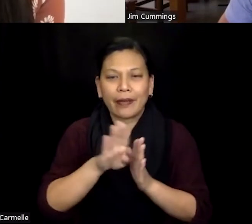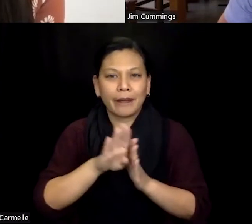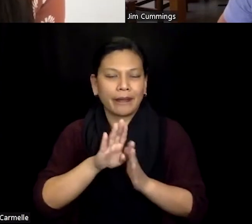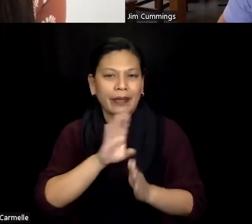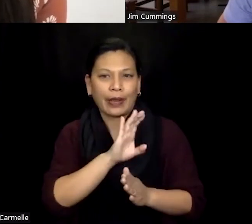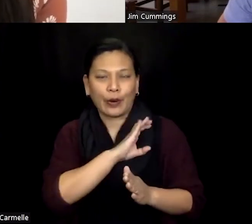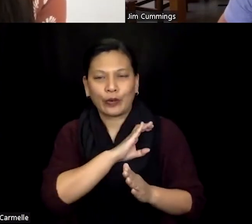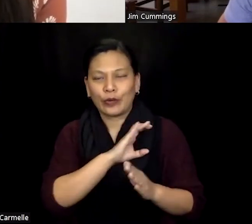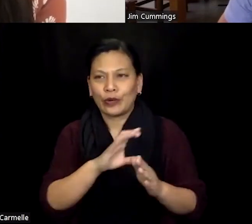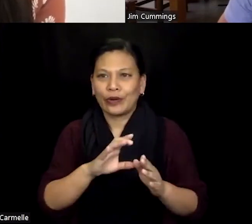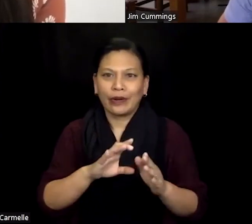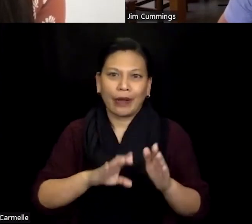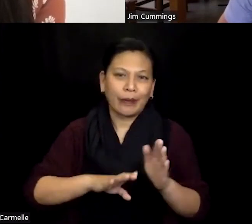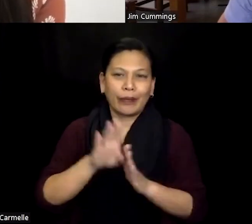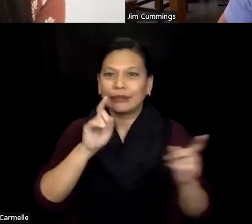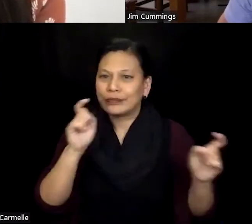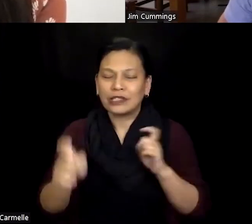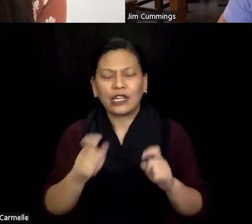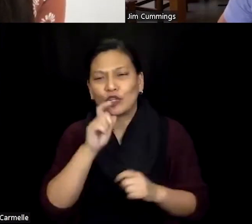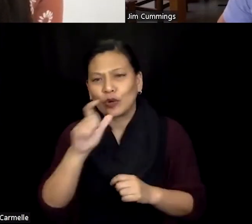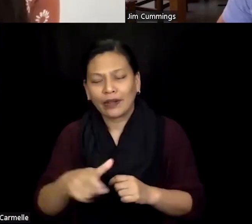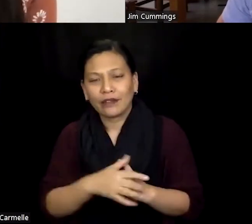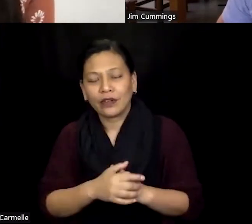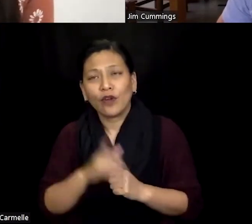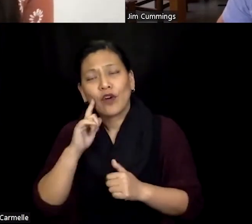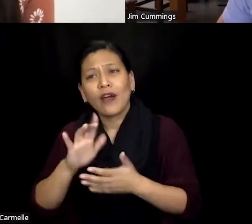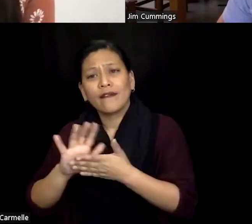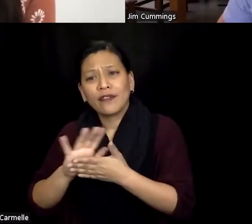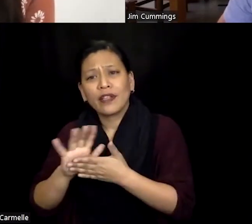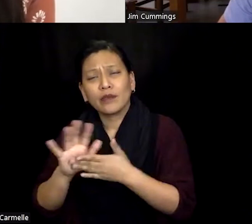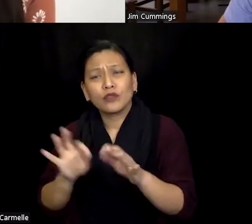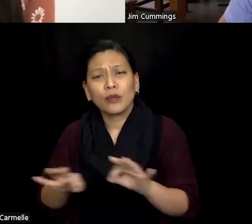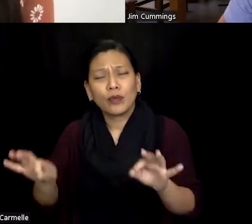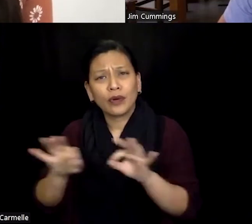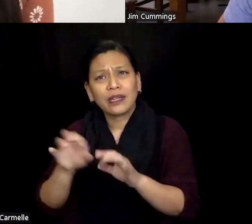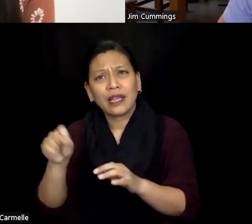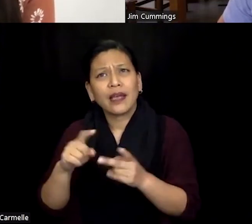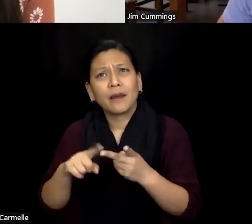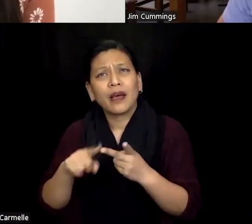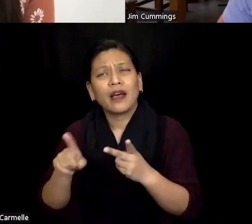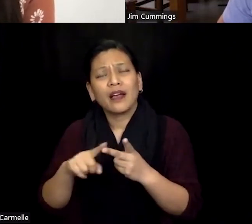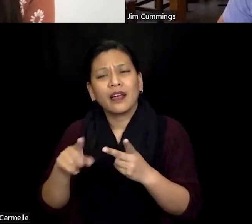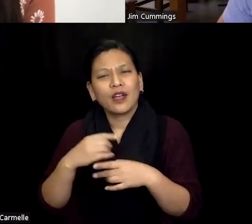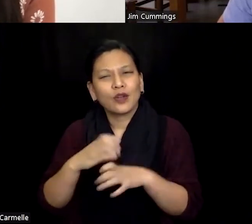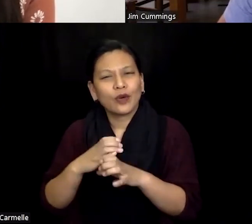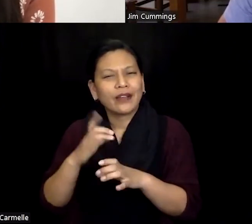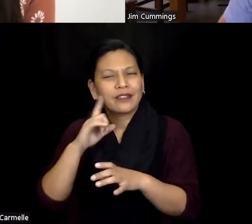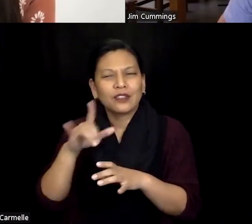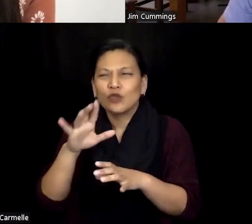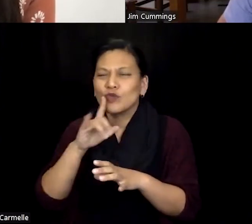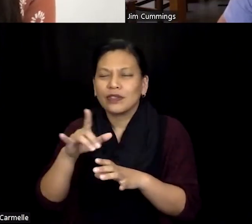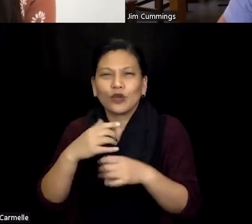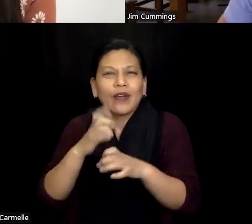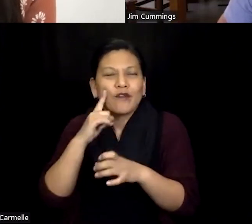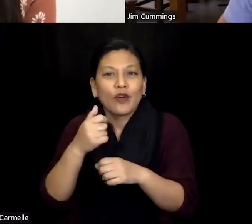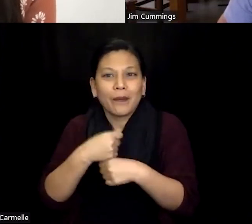character development in a film. Story is incredibly important, mm-hmm. and craftsmanship is incredibly important. Using the